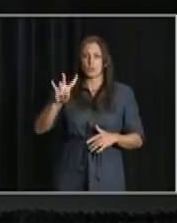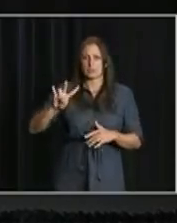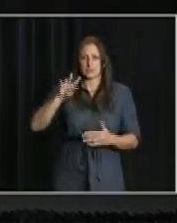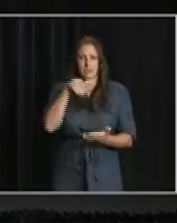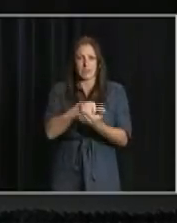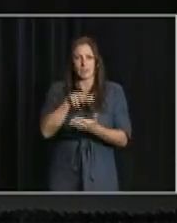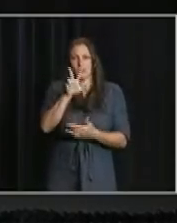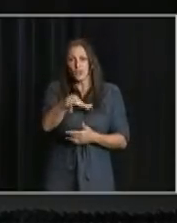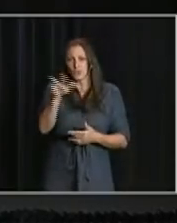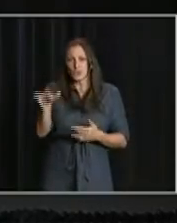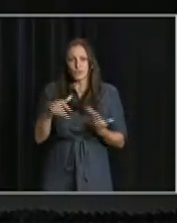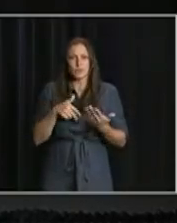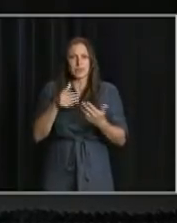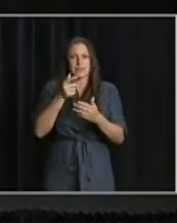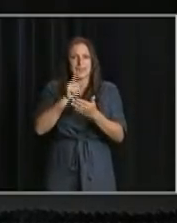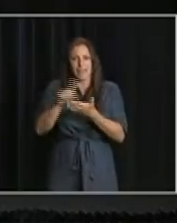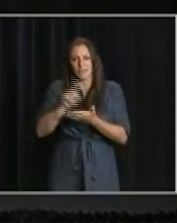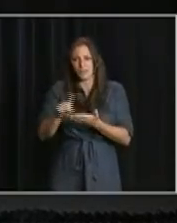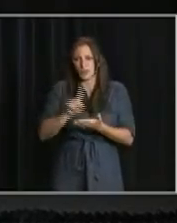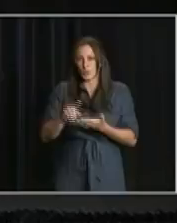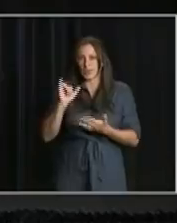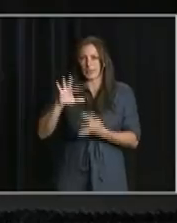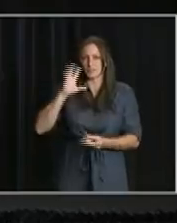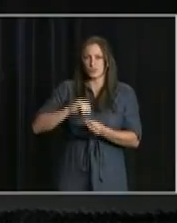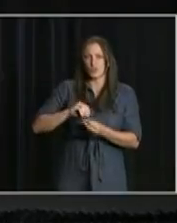27,033 each week, which is a total of over